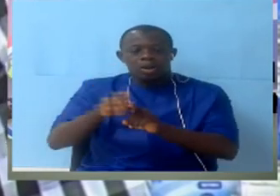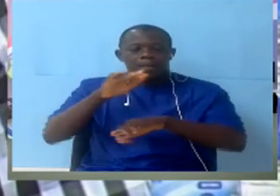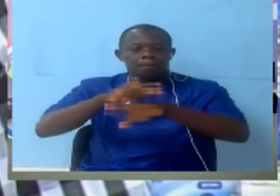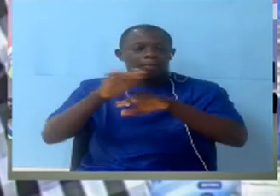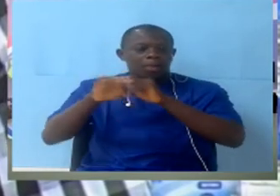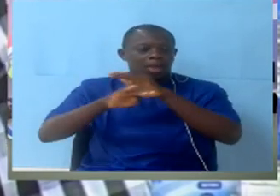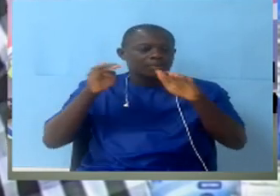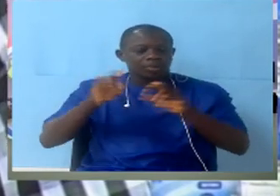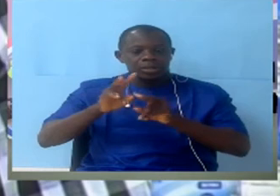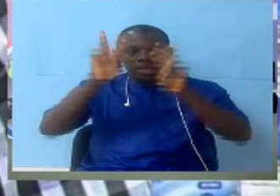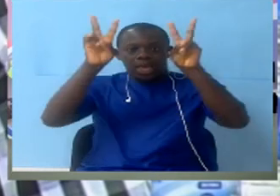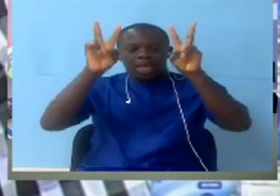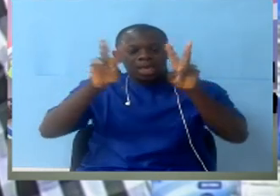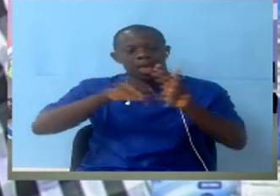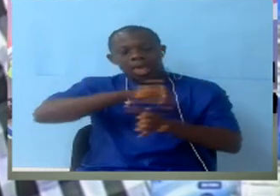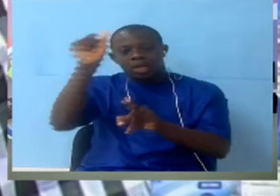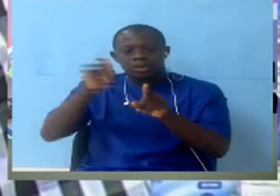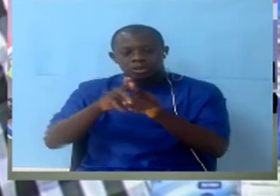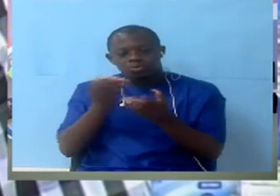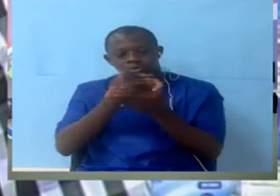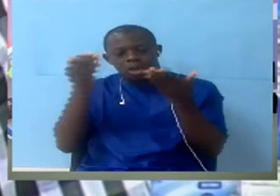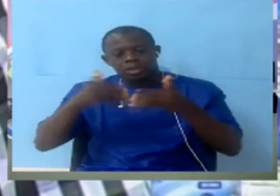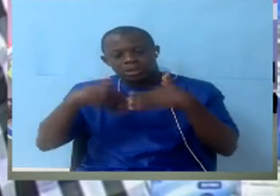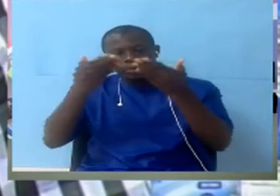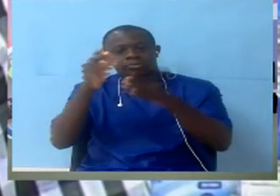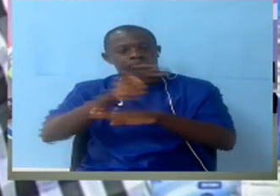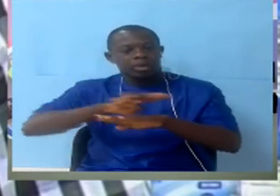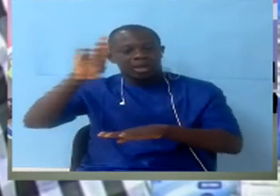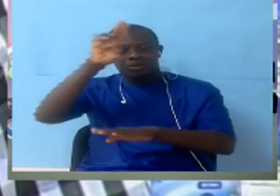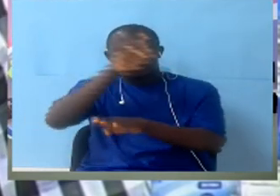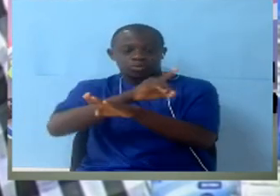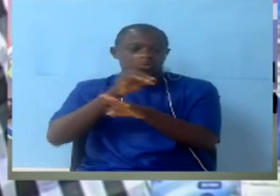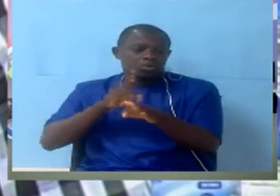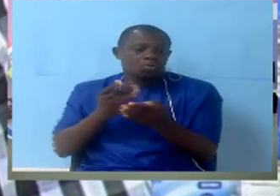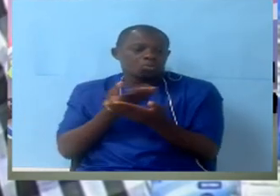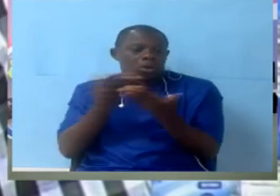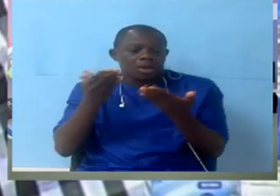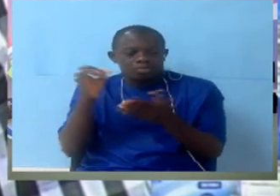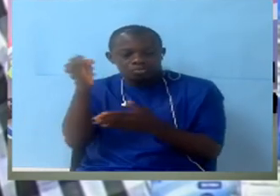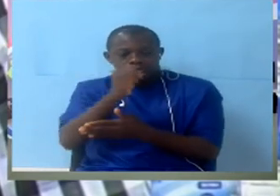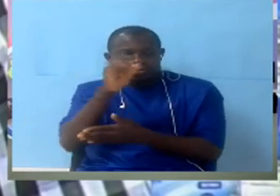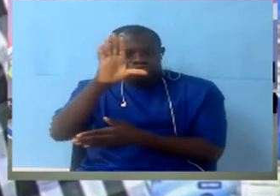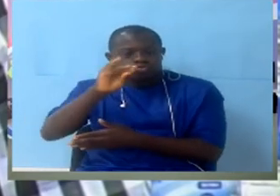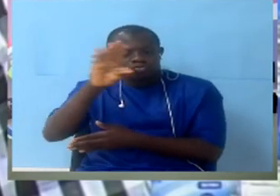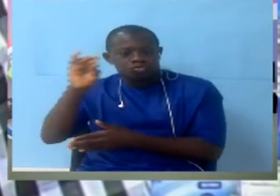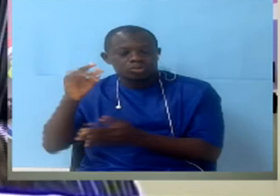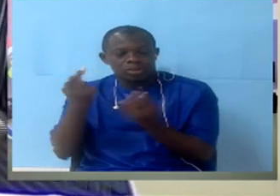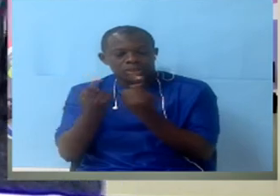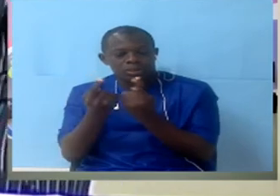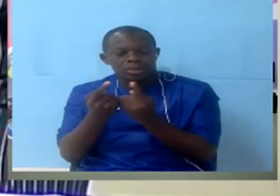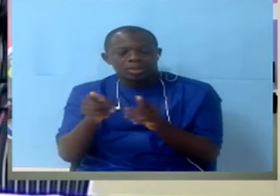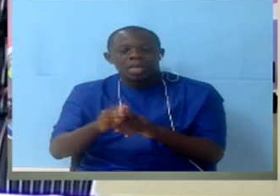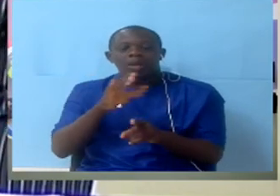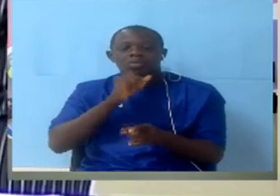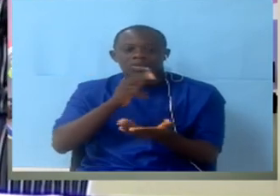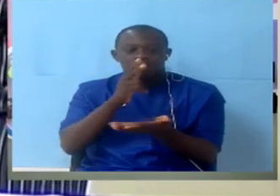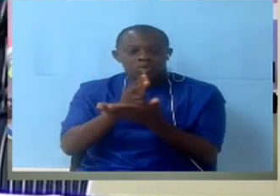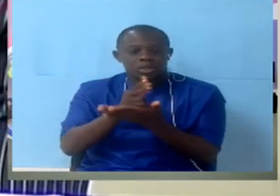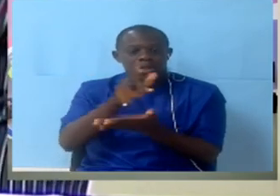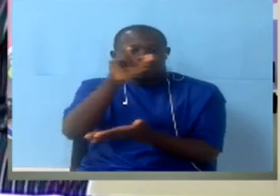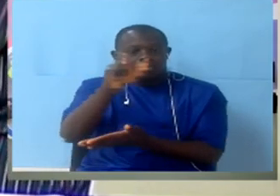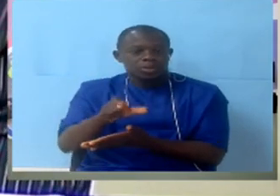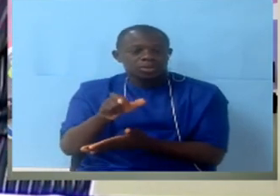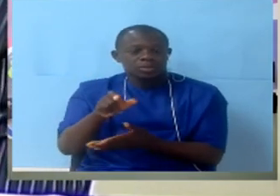of Yaya Jammeh, this is why they were given high positions, because of what they were doing. Mr. Witness, what you have said